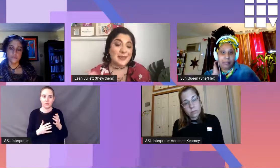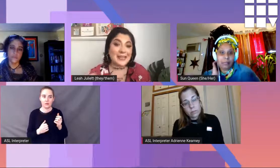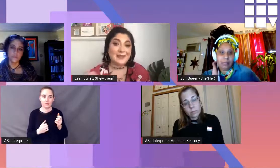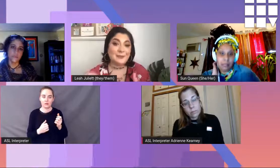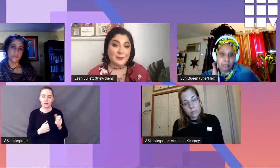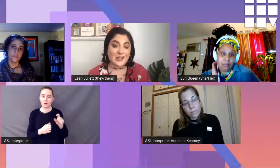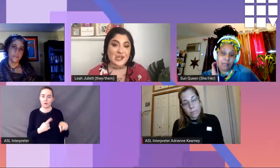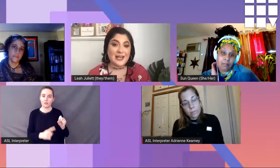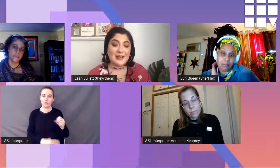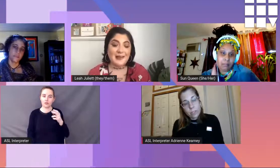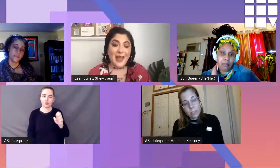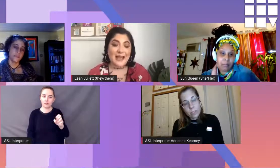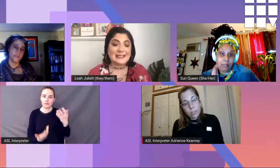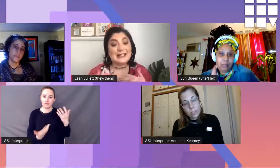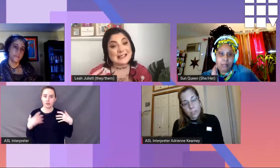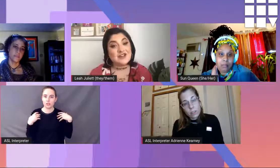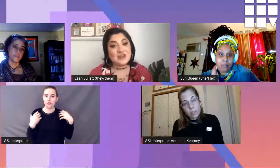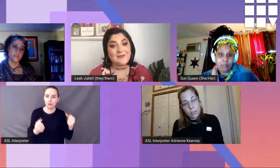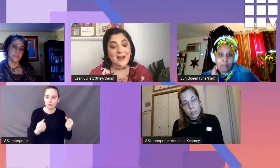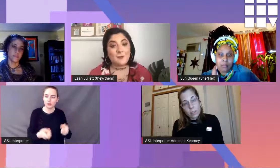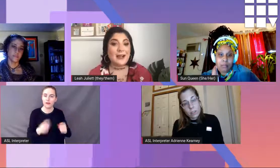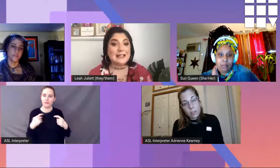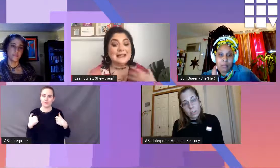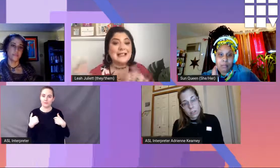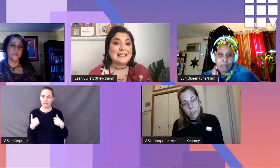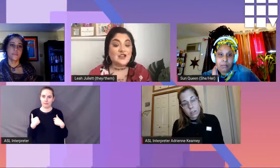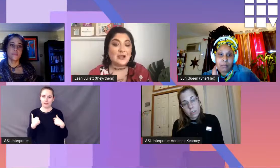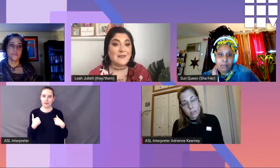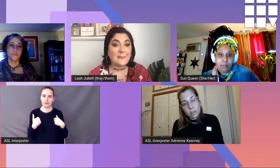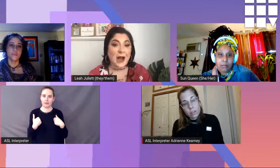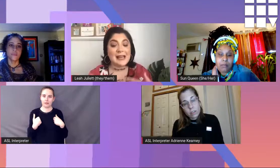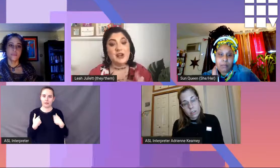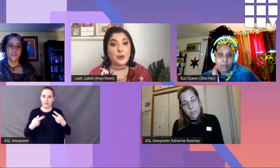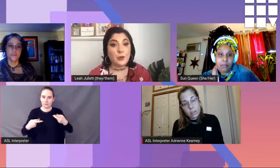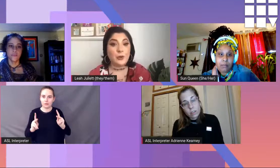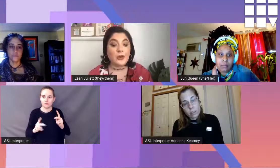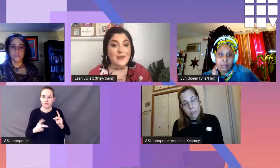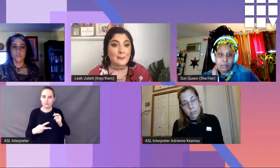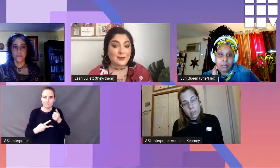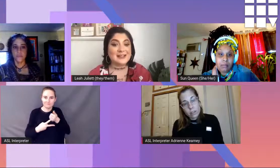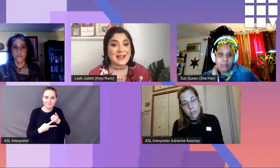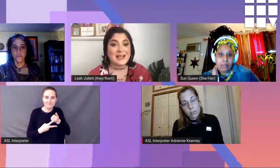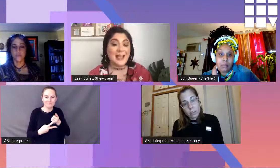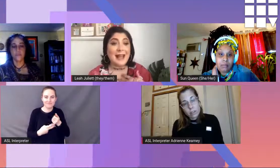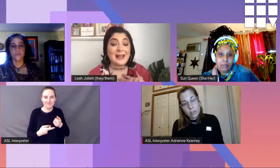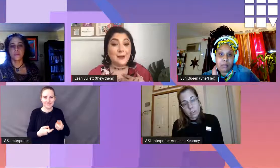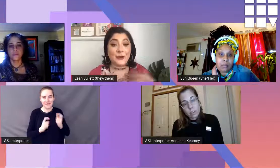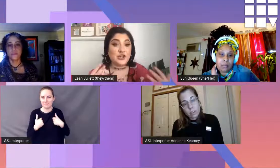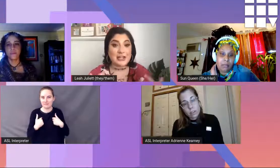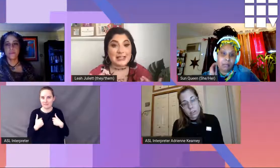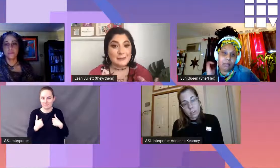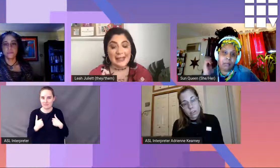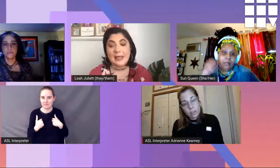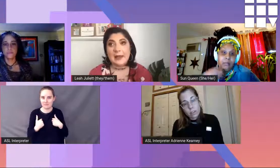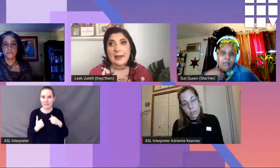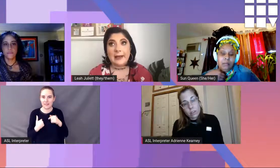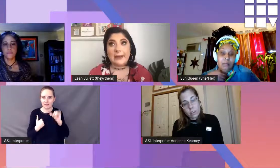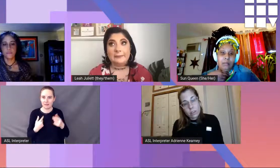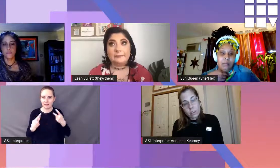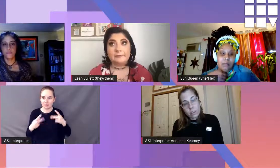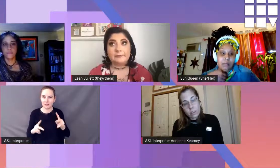gave me the permission as an extension of that voice, as an extension of that body and who that person is. I am her, she is